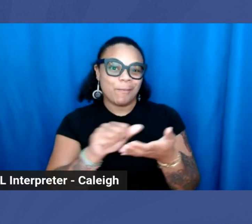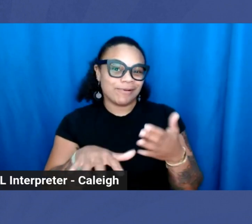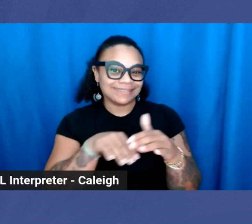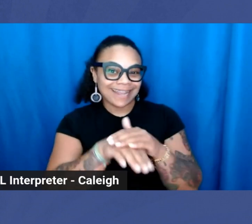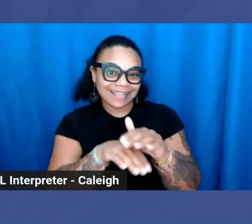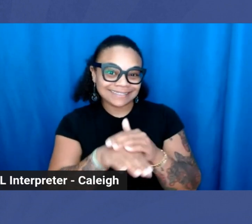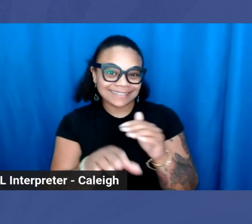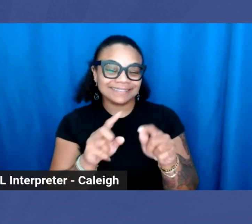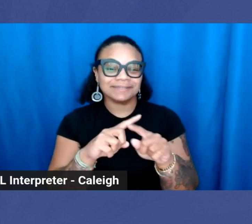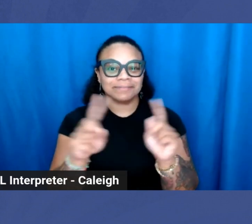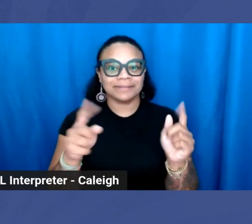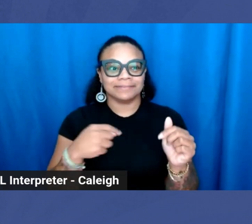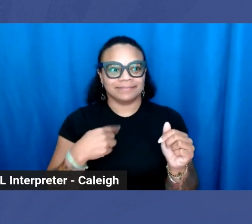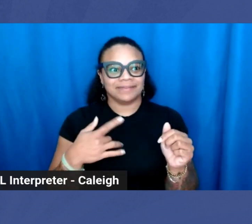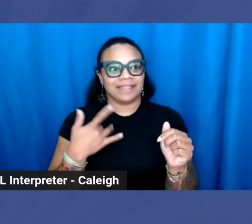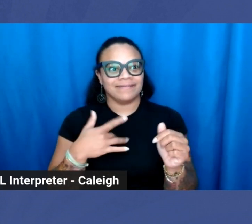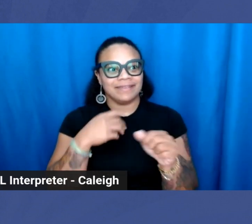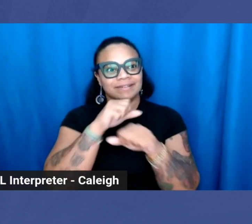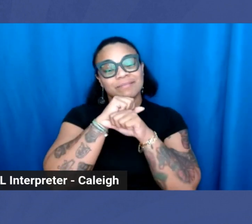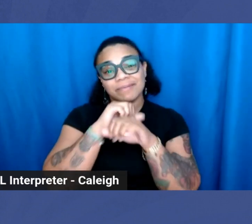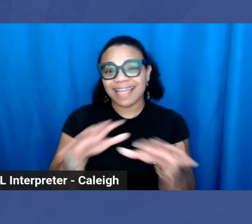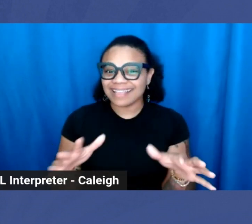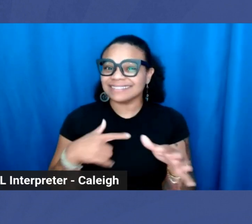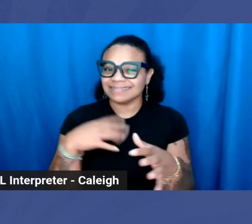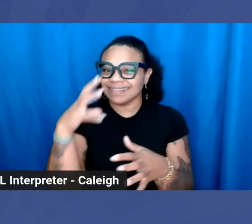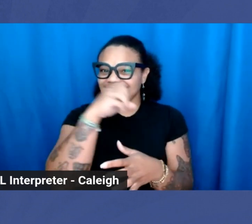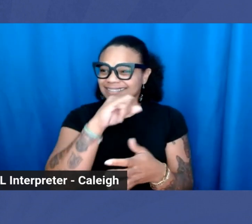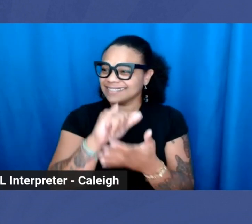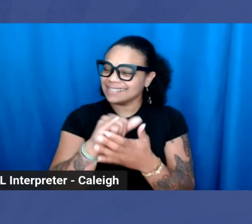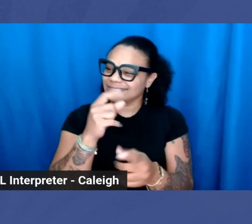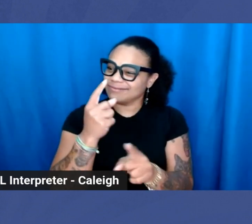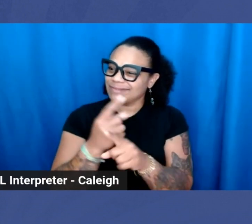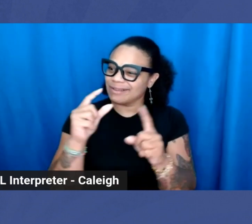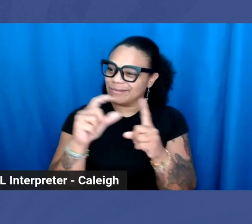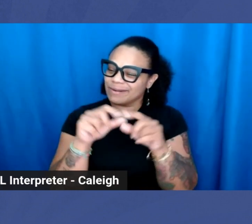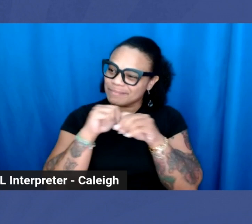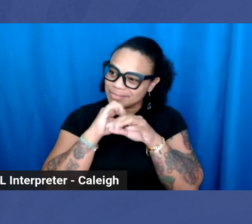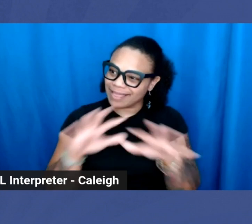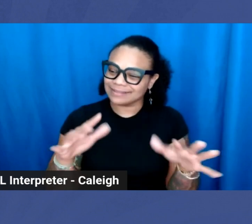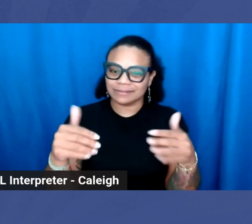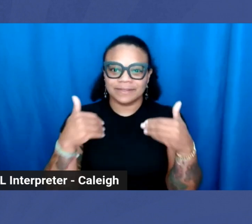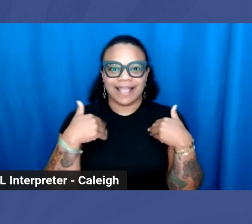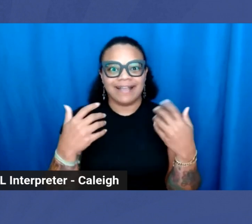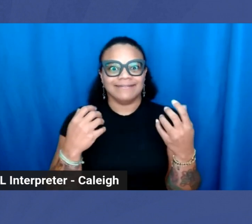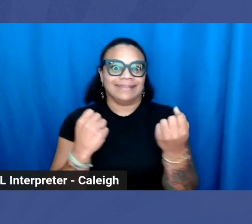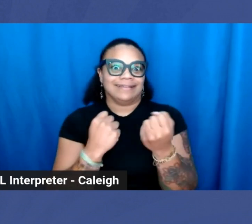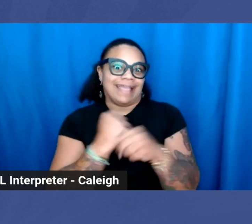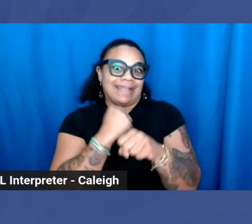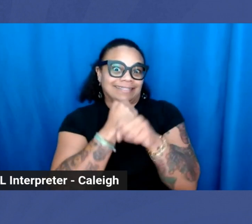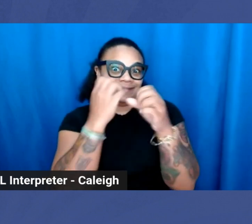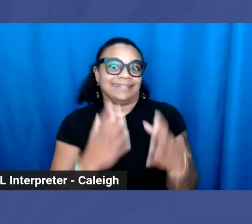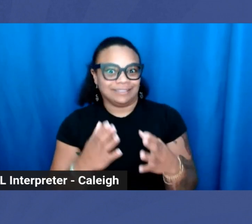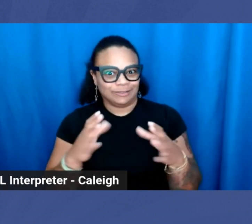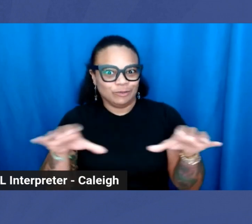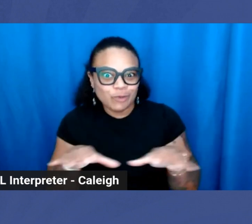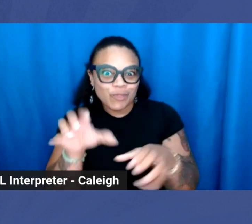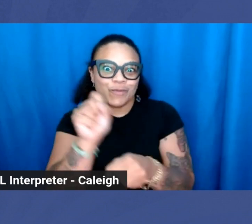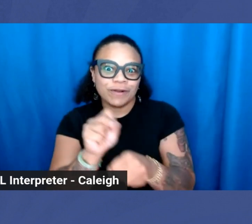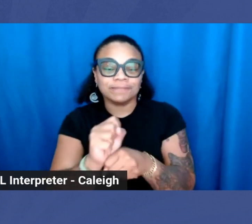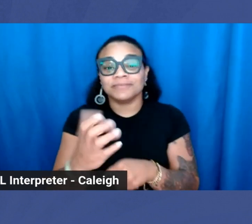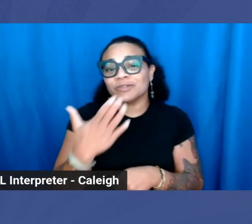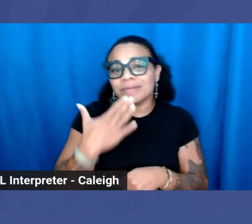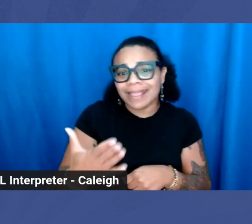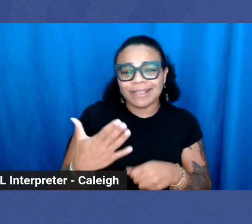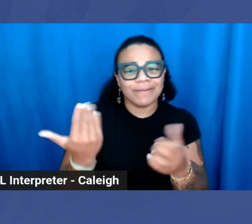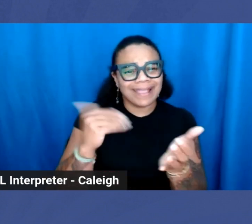feel very blessed, I guess is the word, that we've got activists out there doing the work. So thank you to my panelists again for being